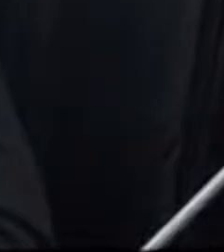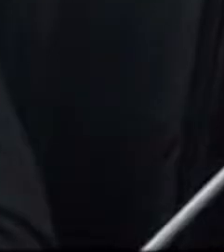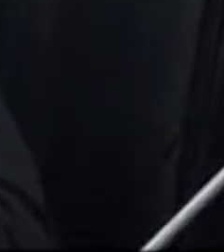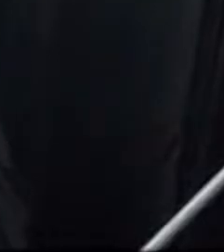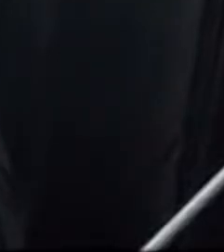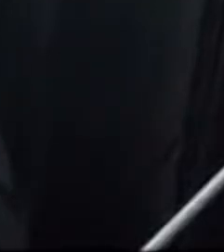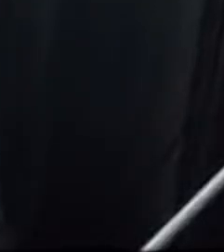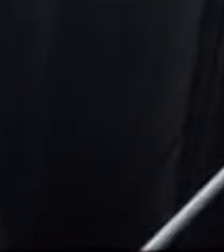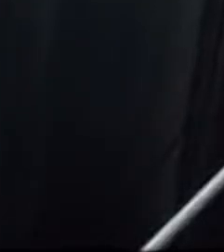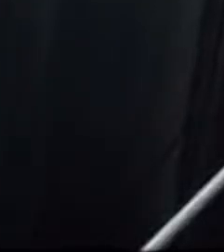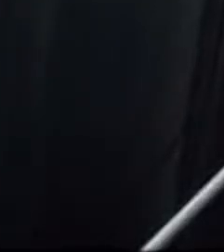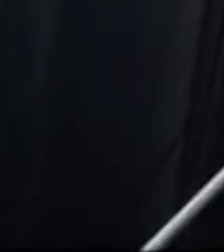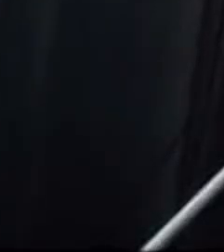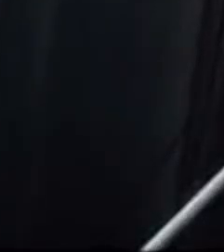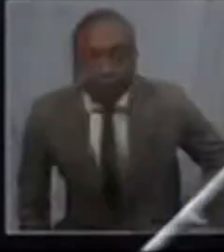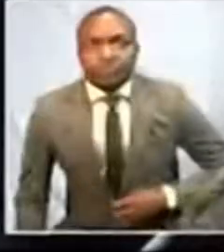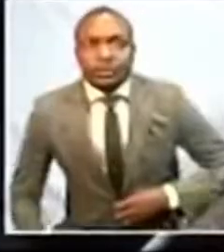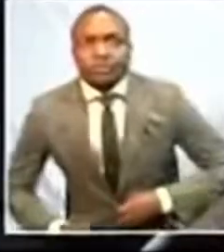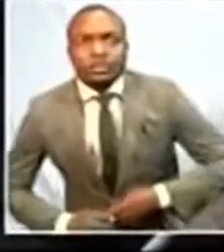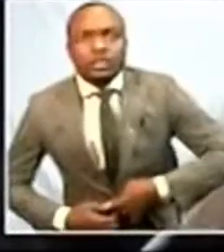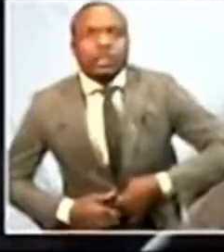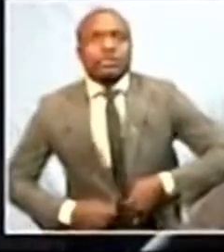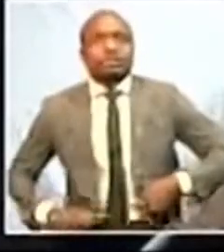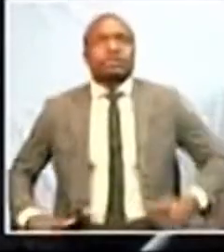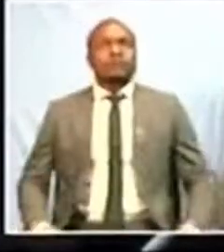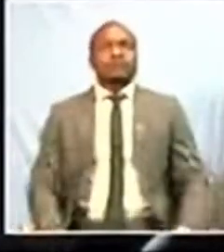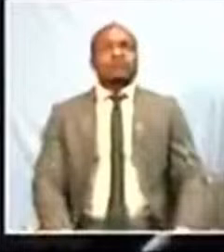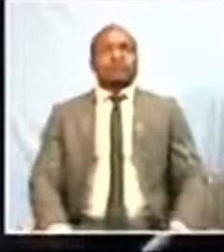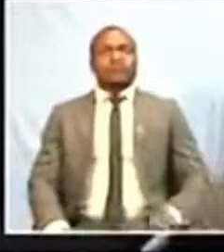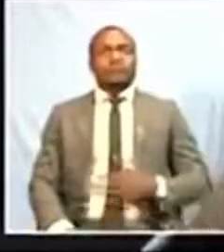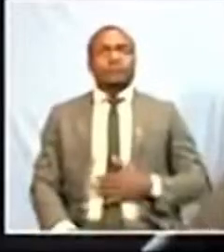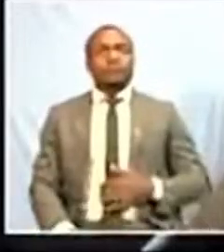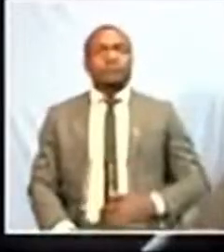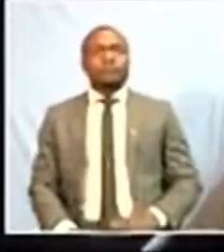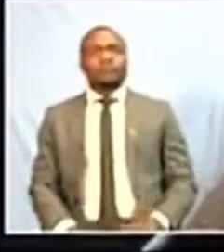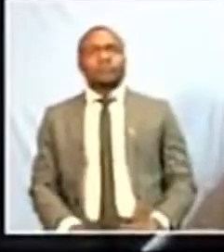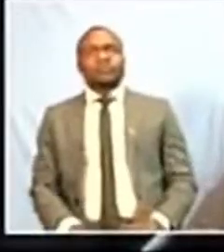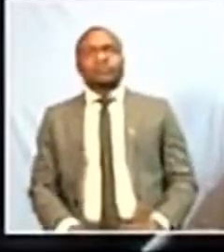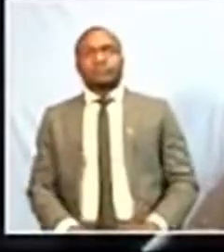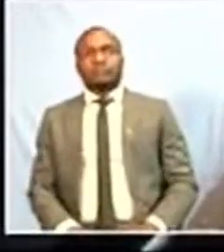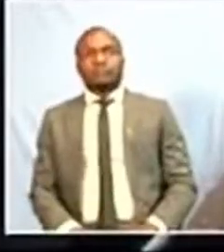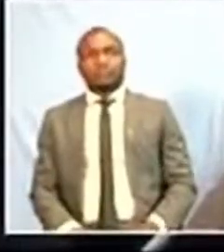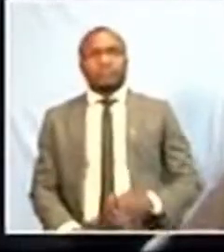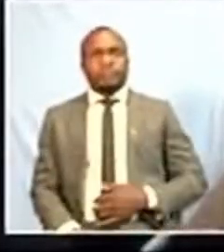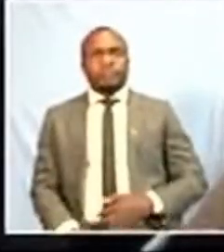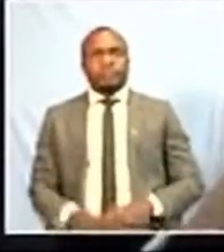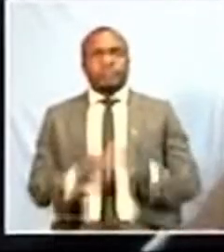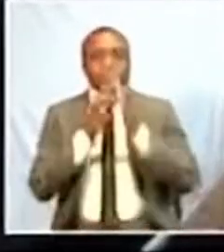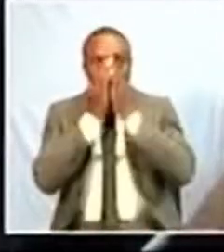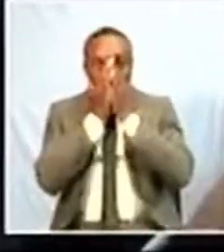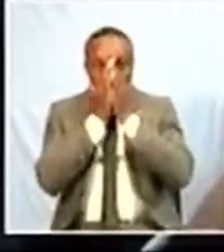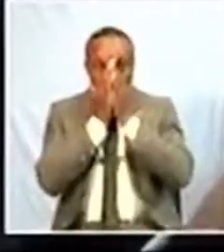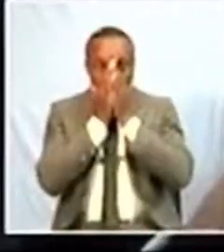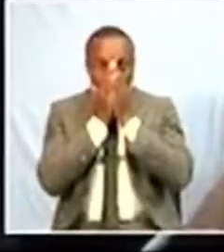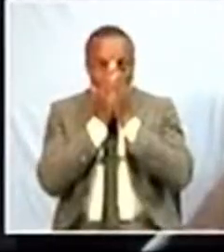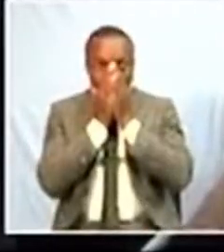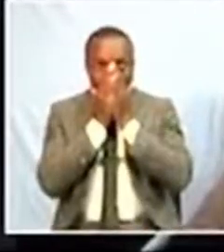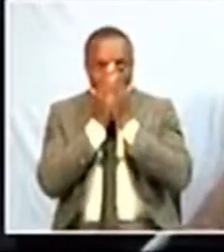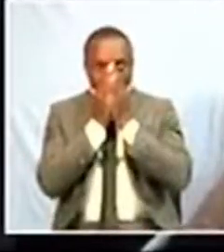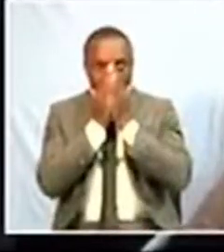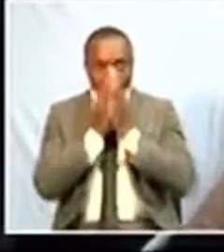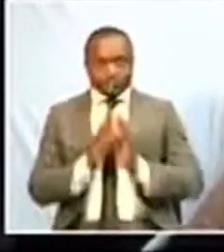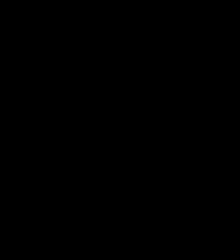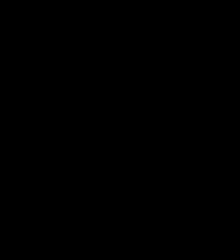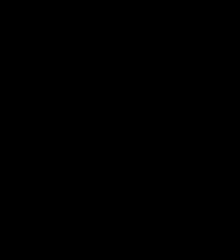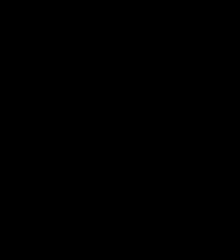and you evaluate his performance already, you know, at the end, give him another contract. You give him another contract. Why?